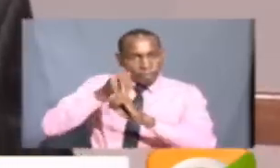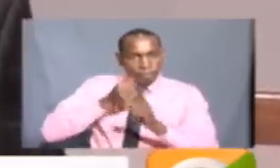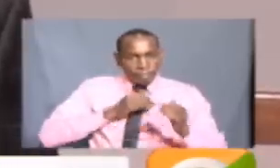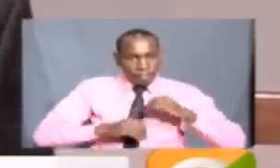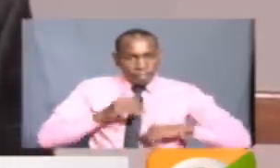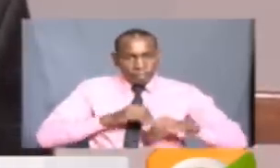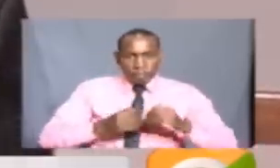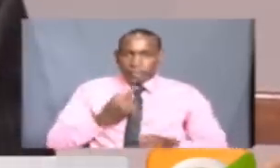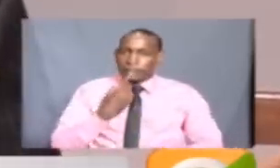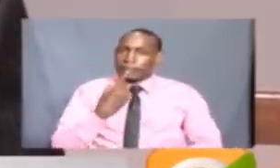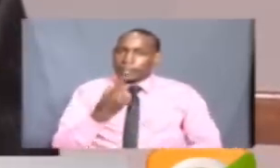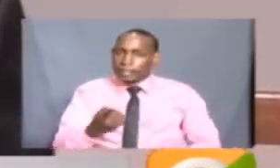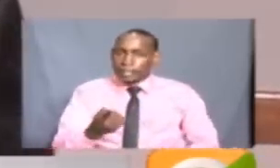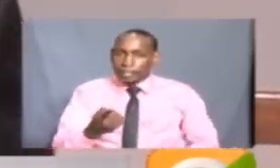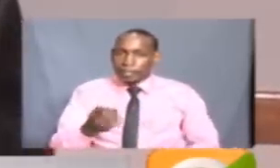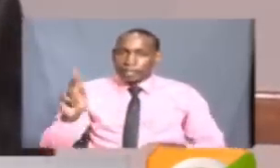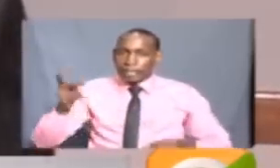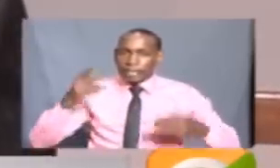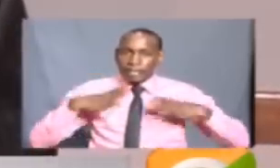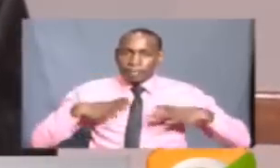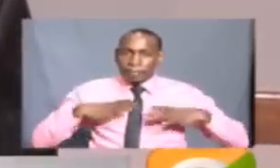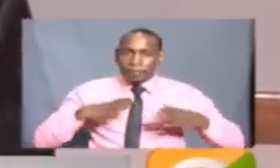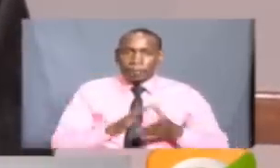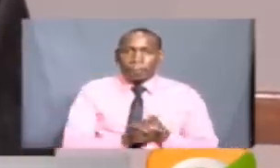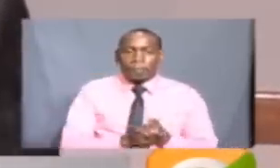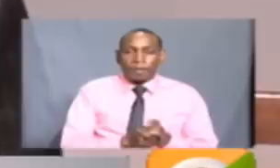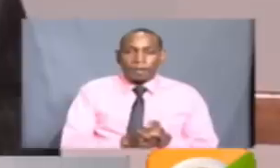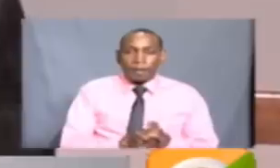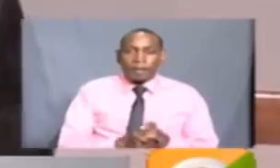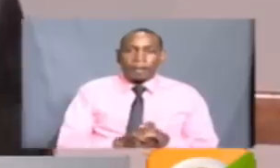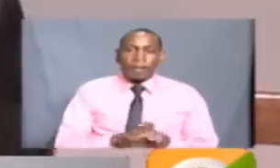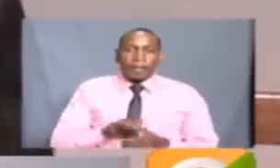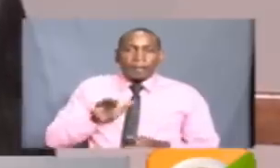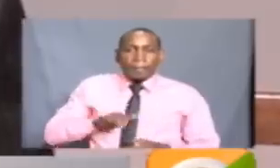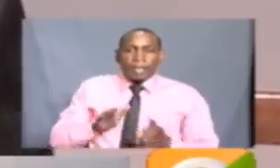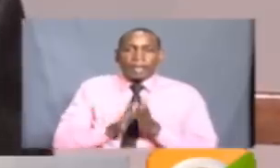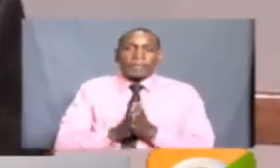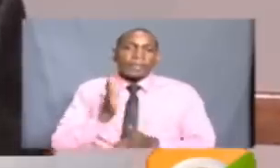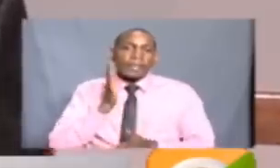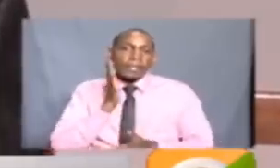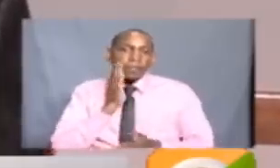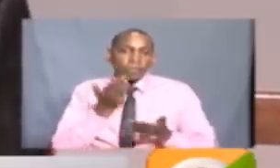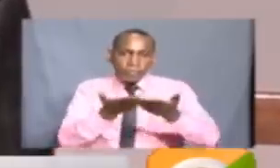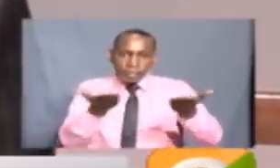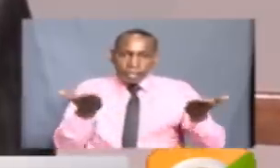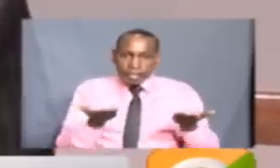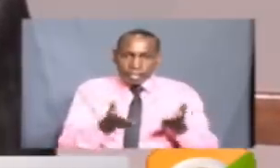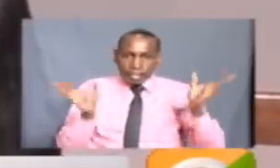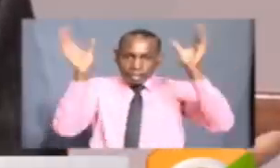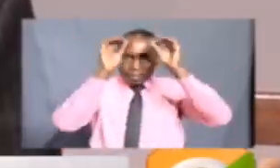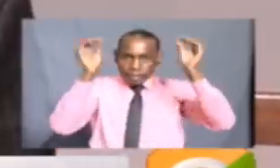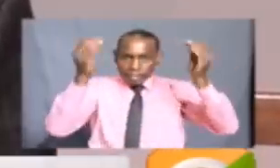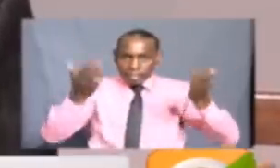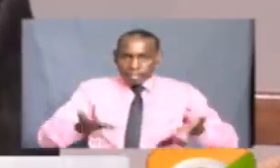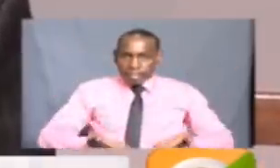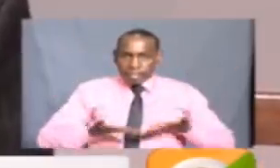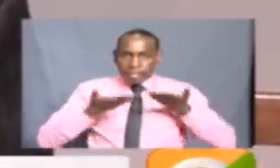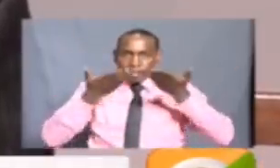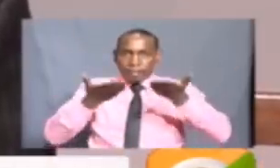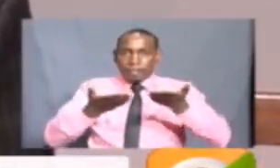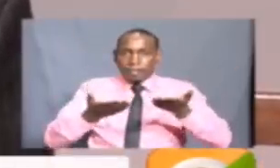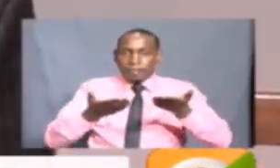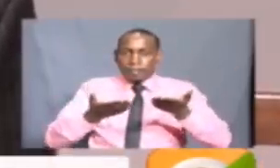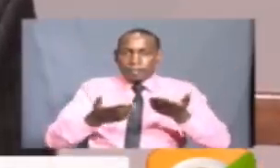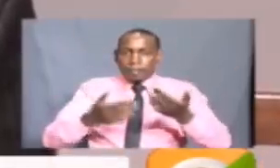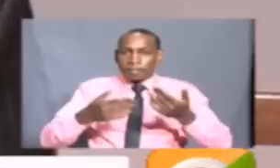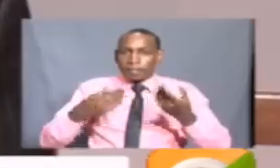us Kenyan citizens, mabibi na mabwana, the presidency presents to you a play